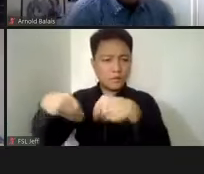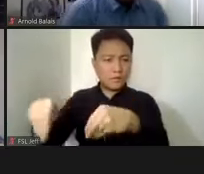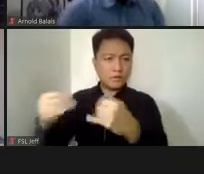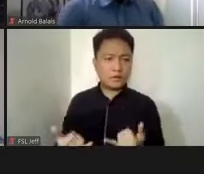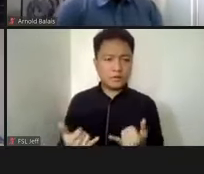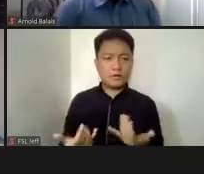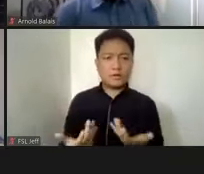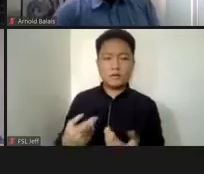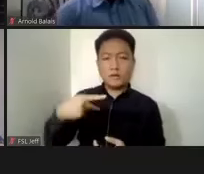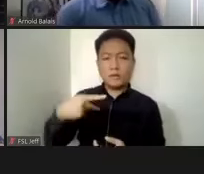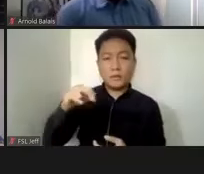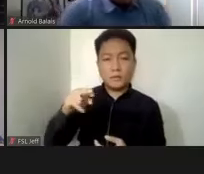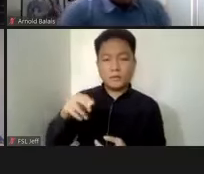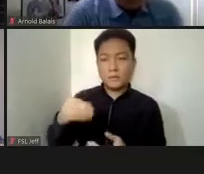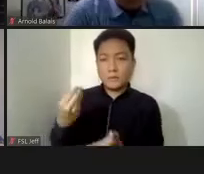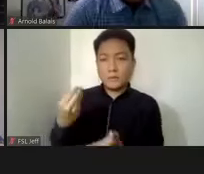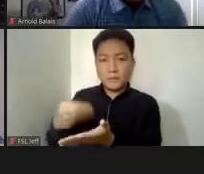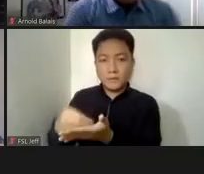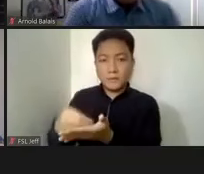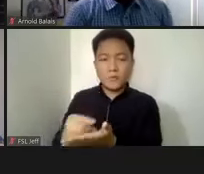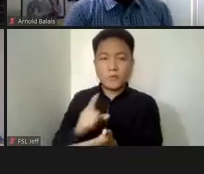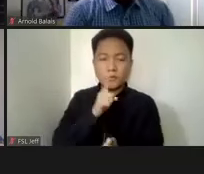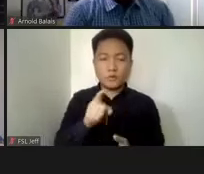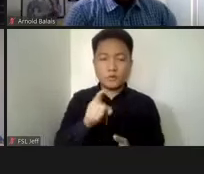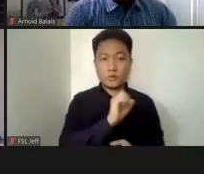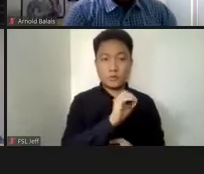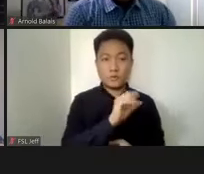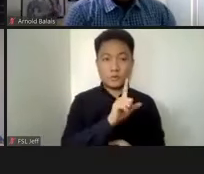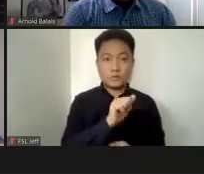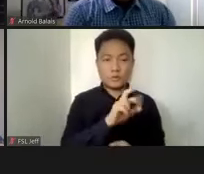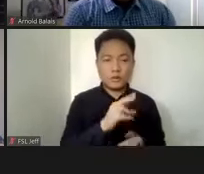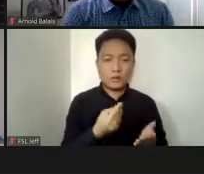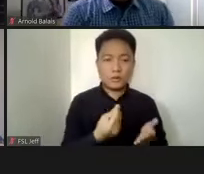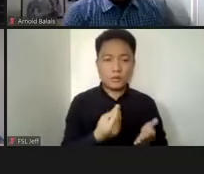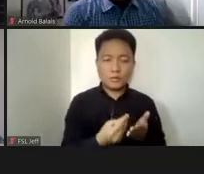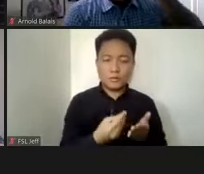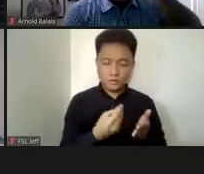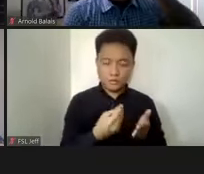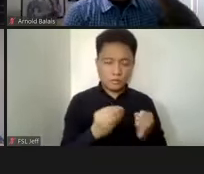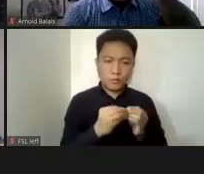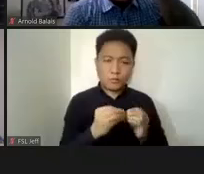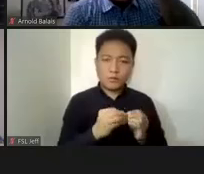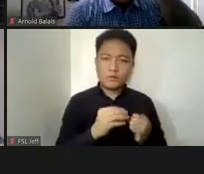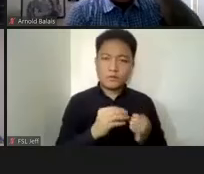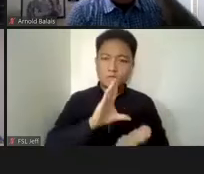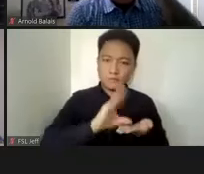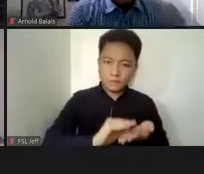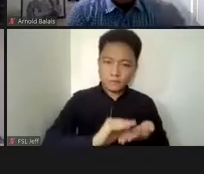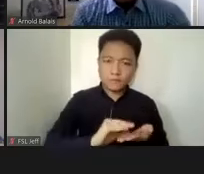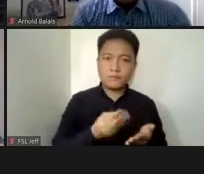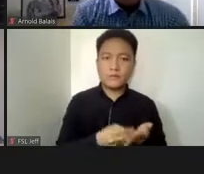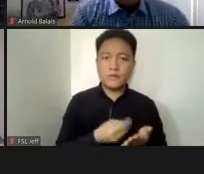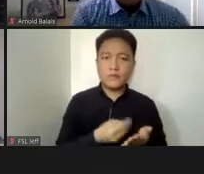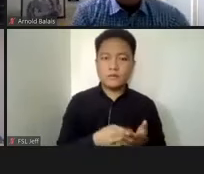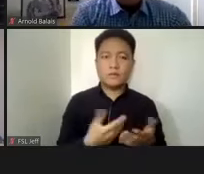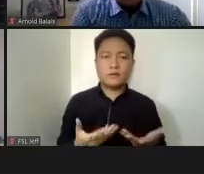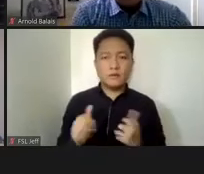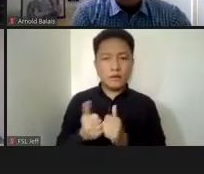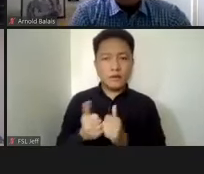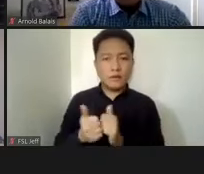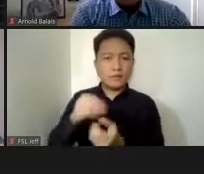years. How's the renewable market doing in the Philippines? Oh, well, it's growing, but we need to grow